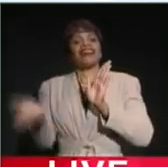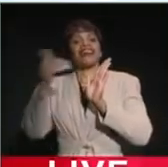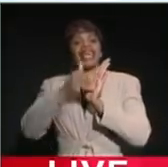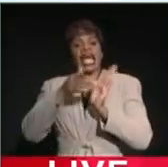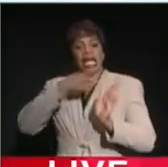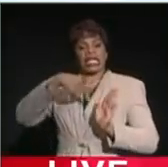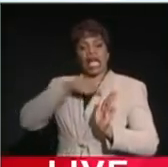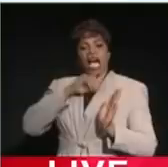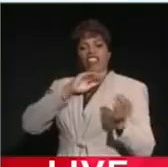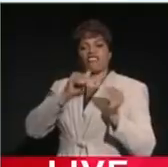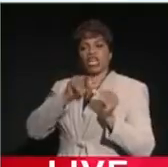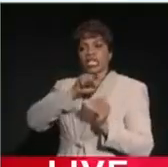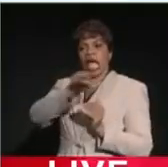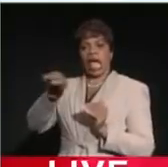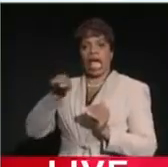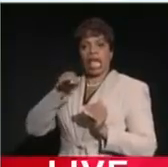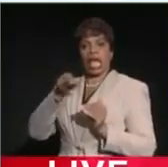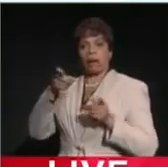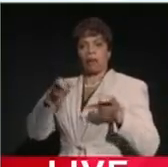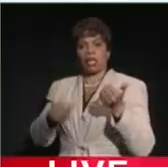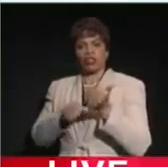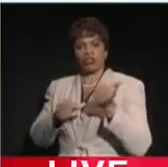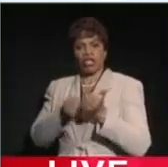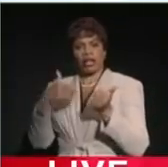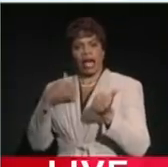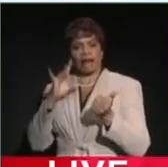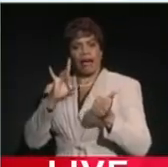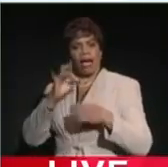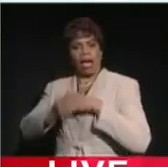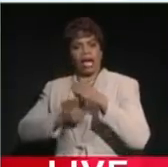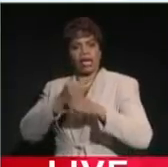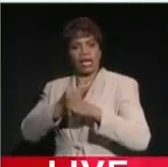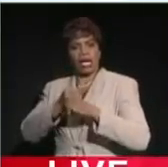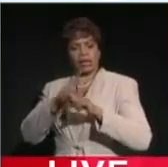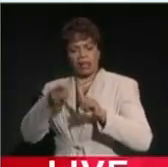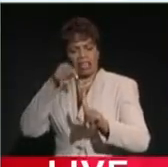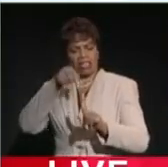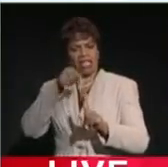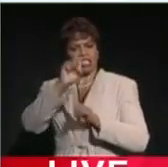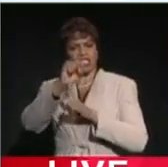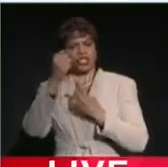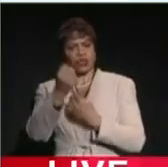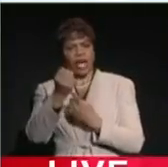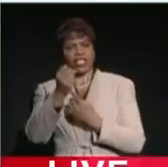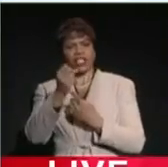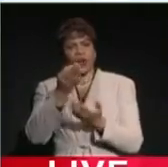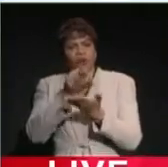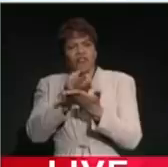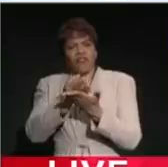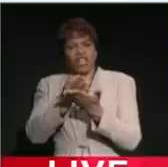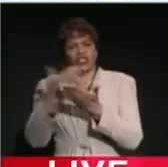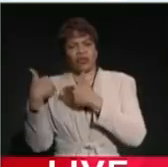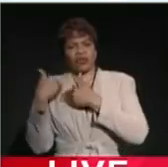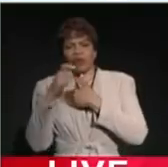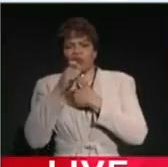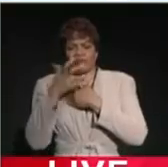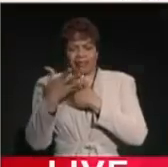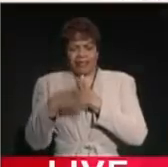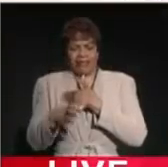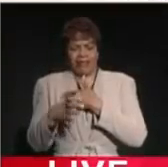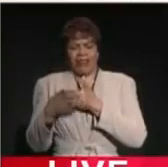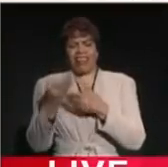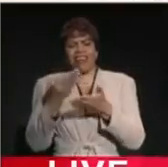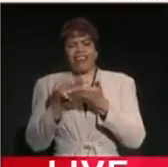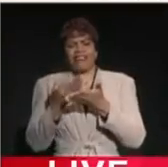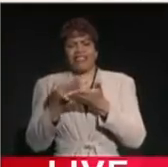us versus them administration we've had for almost 8 years. In this case, pitting fiscal responsibility, and who wouldn't want fiscal responsibility given